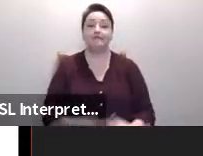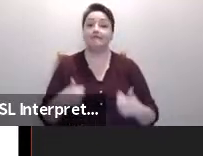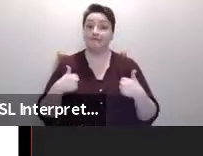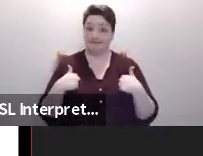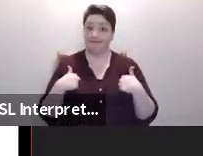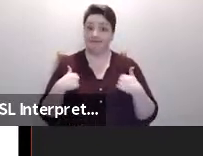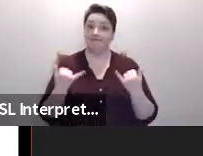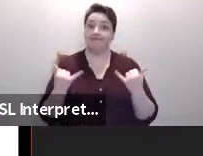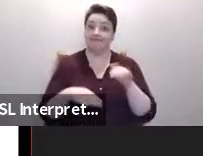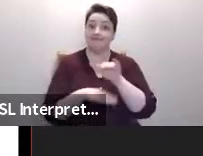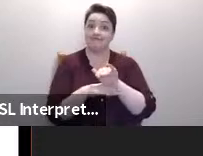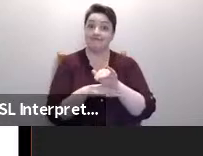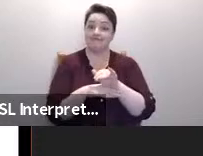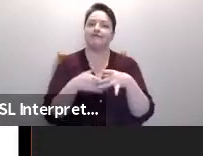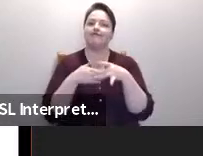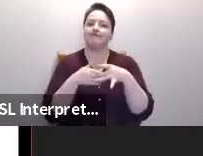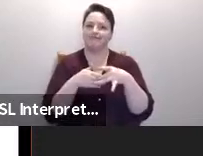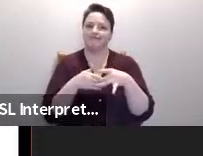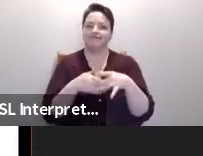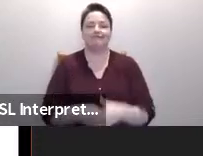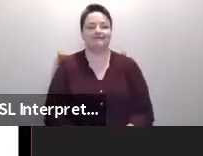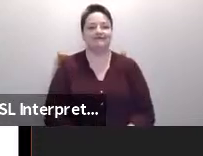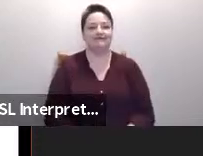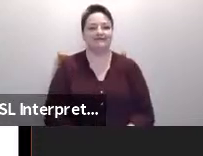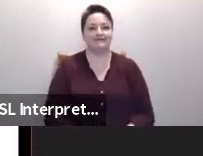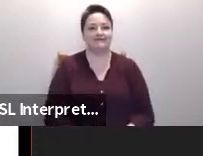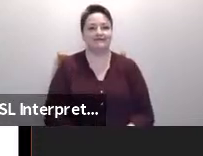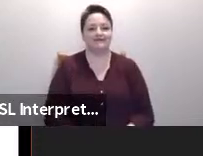your moderator on tonight.